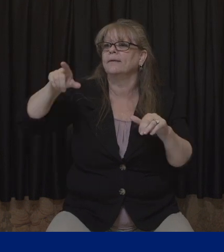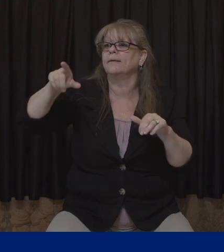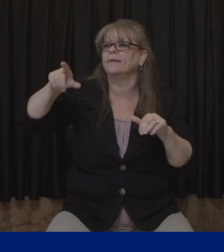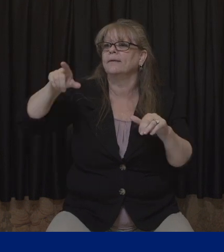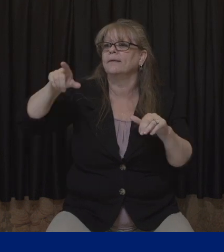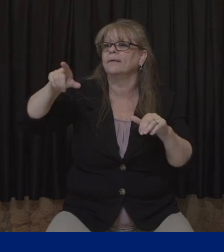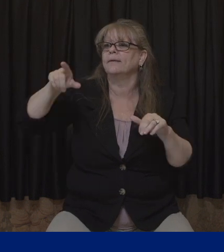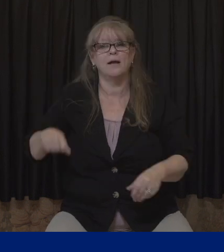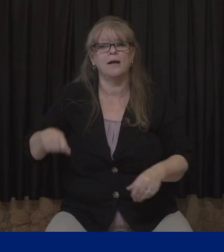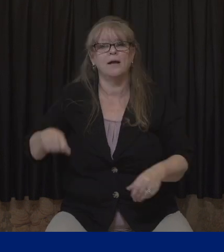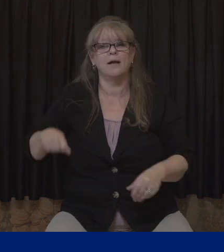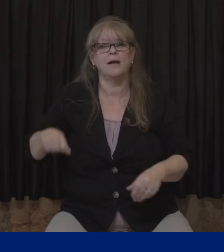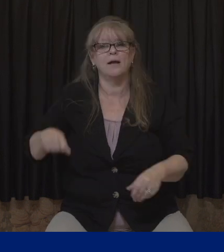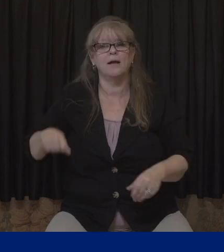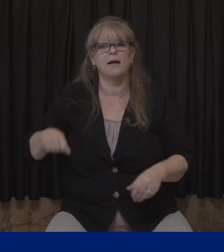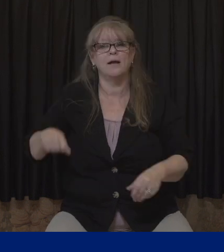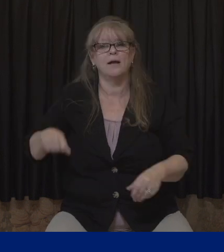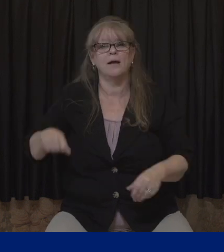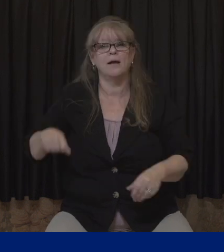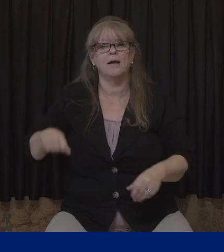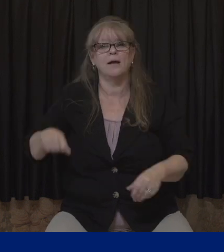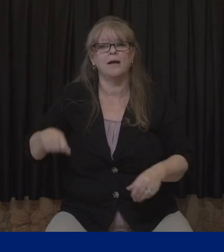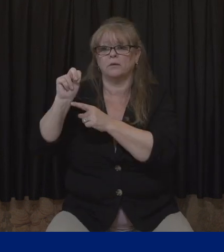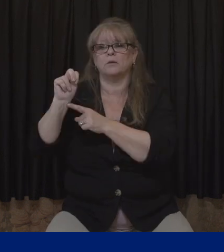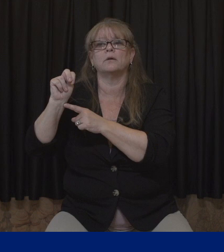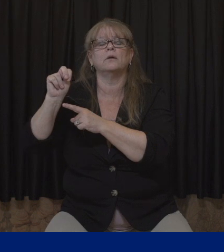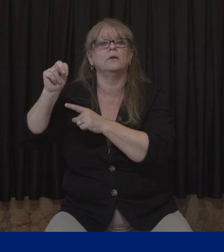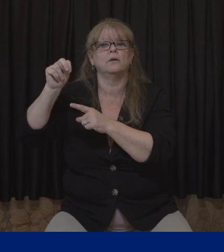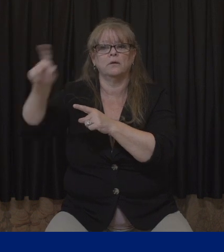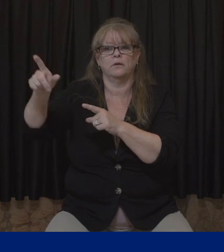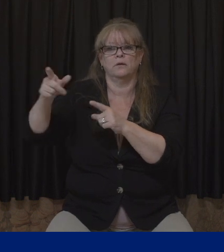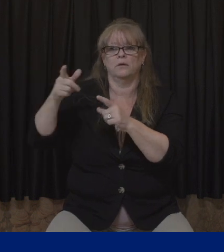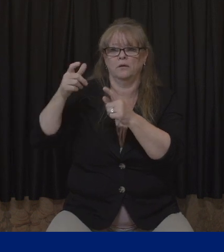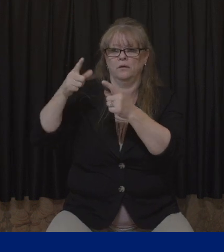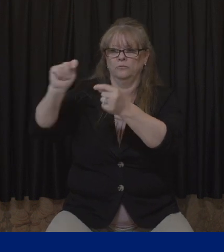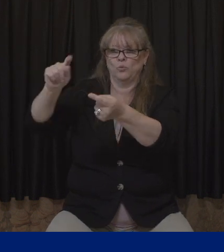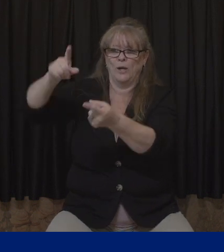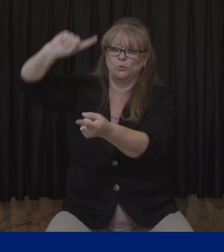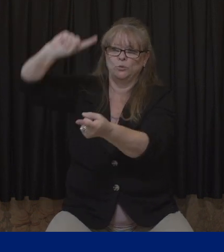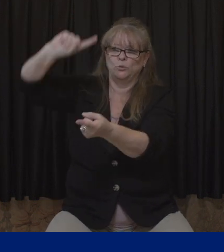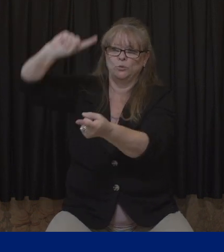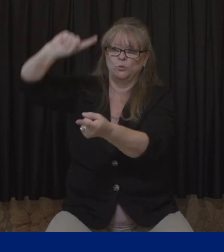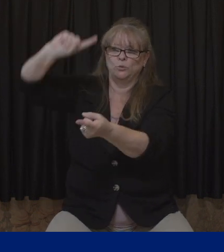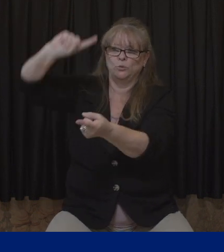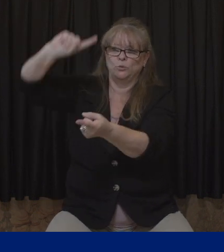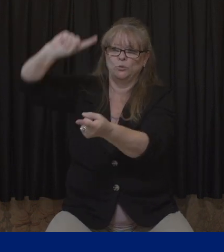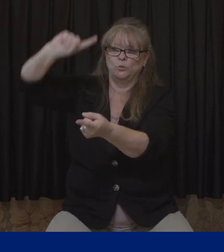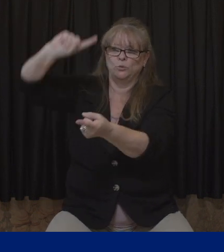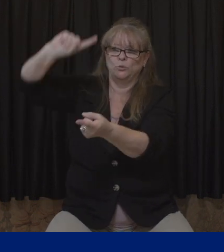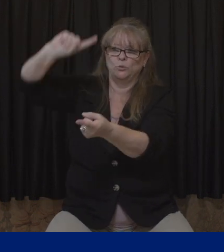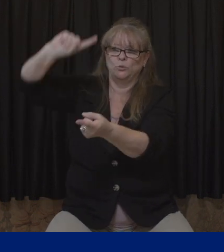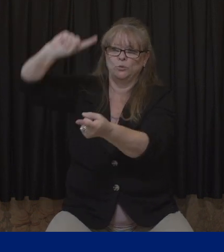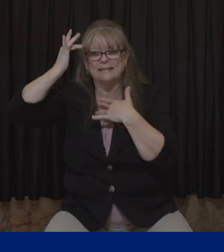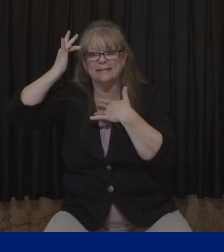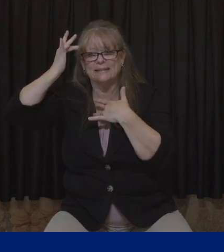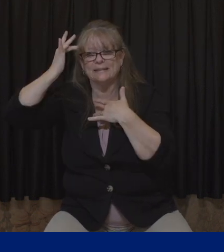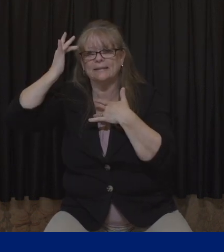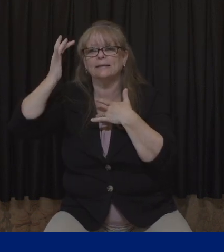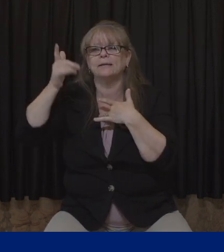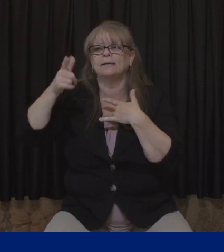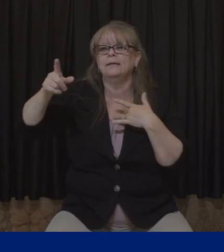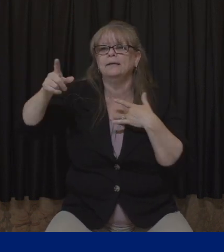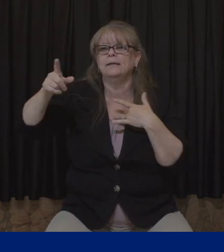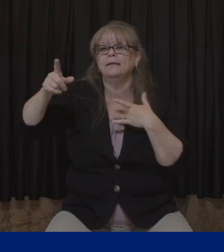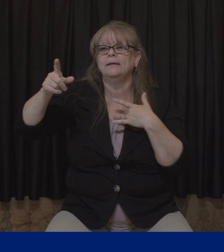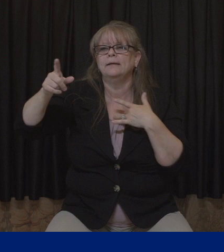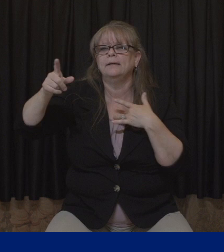to eliminate the virus from that territory. Those were enforced curfews, literally couldn't leave your home. Nobody